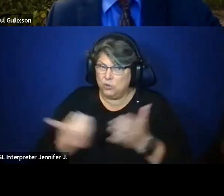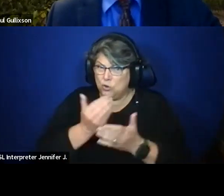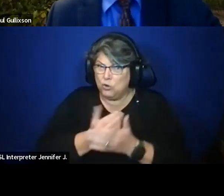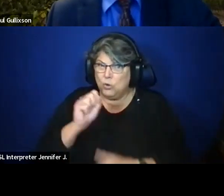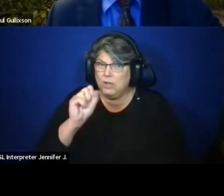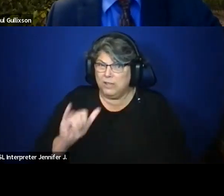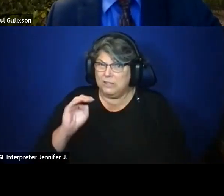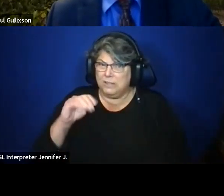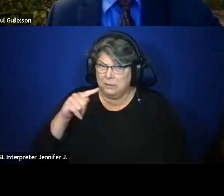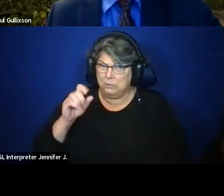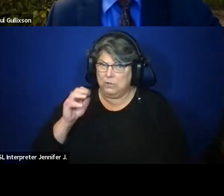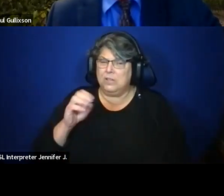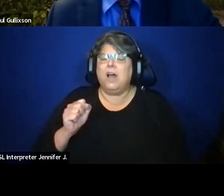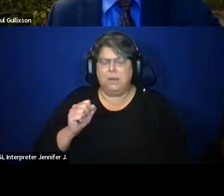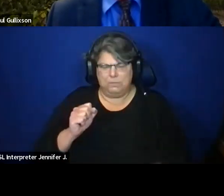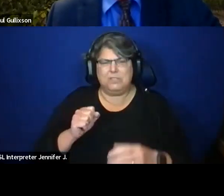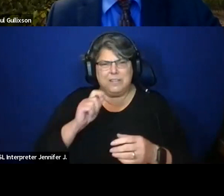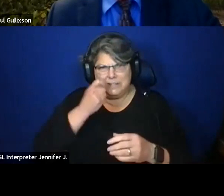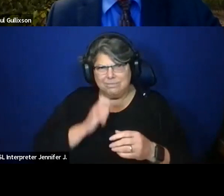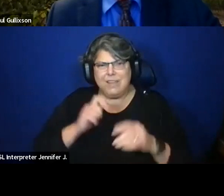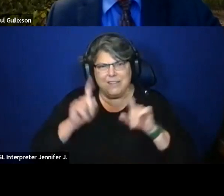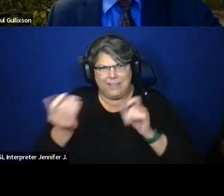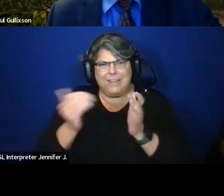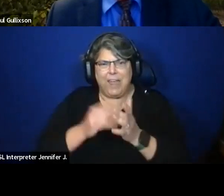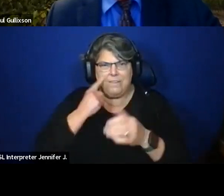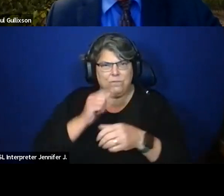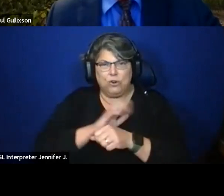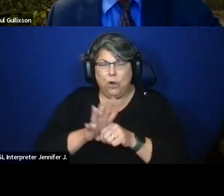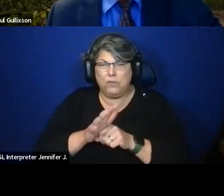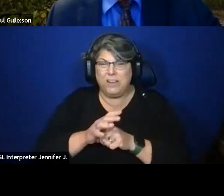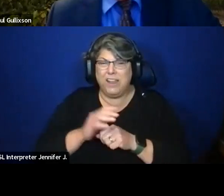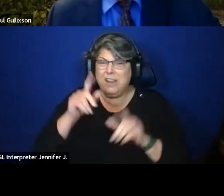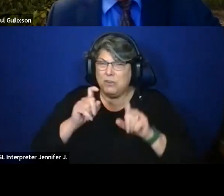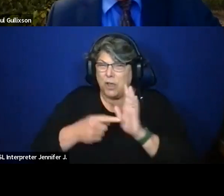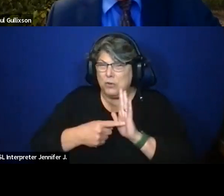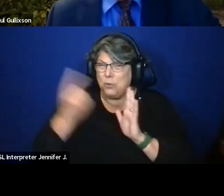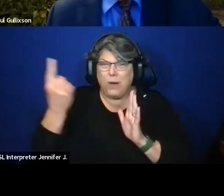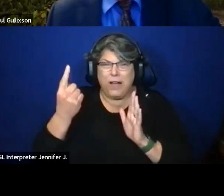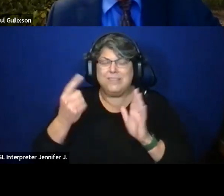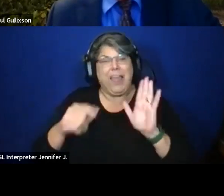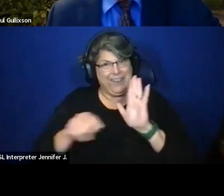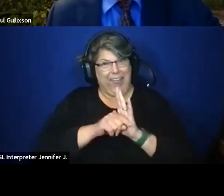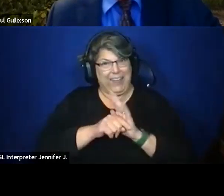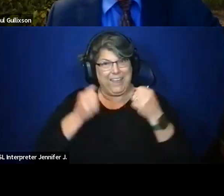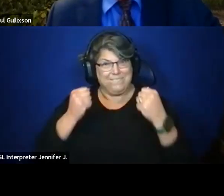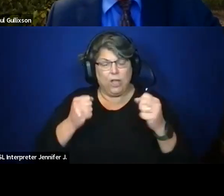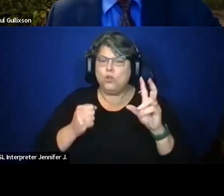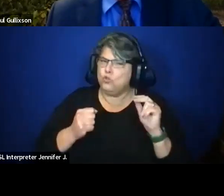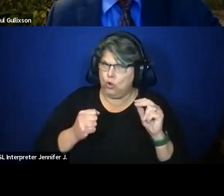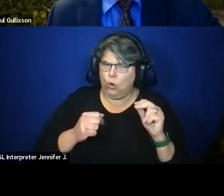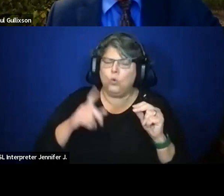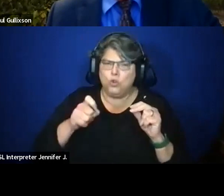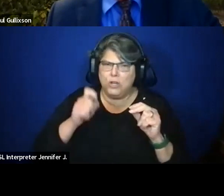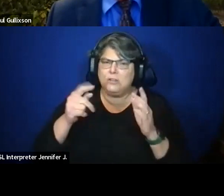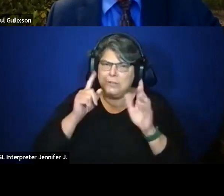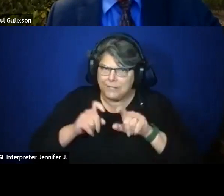And one negative COVID test does not mean anything, basically. And so with the home test, you should test when you get